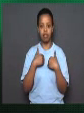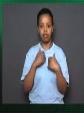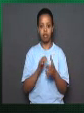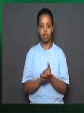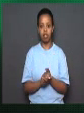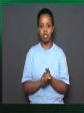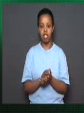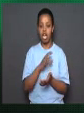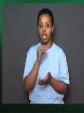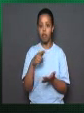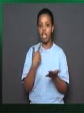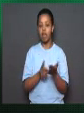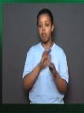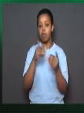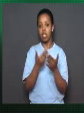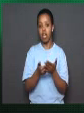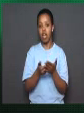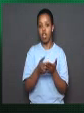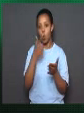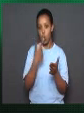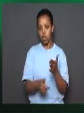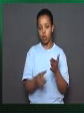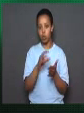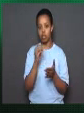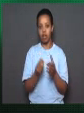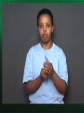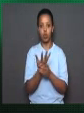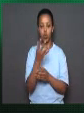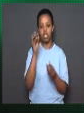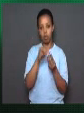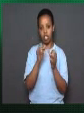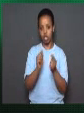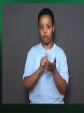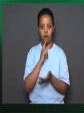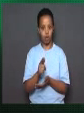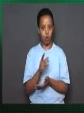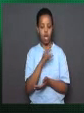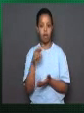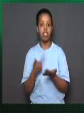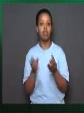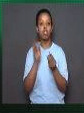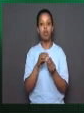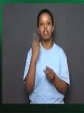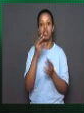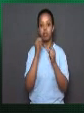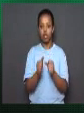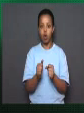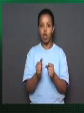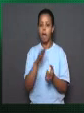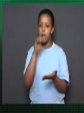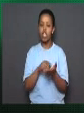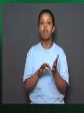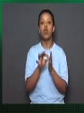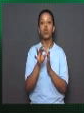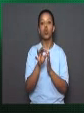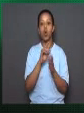overall productivity and yields. It has been used for thousands of